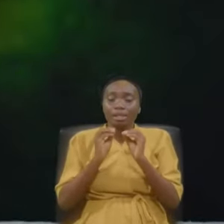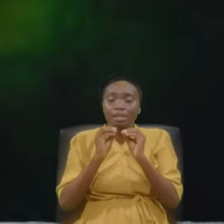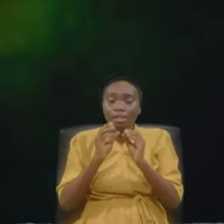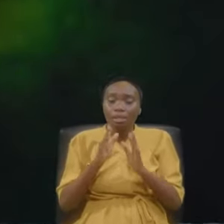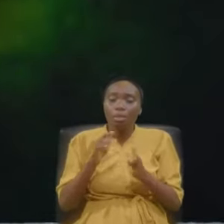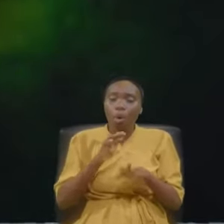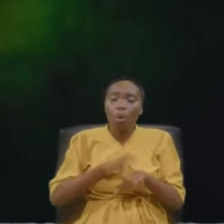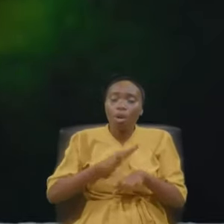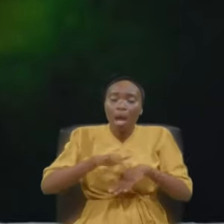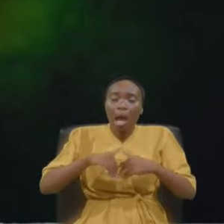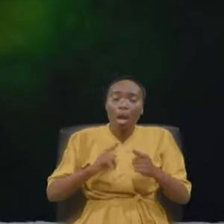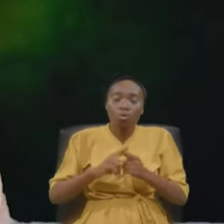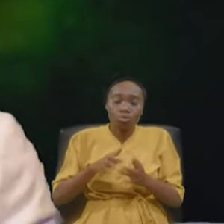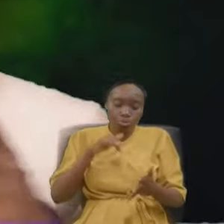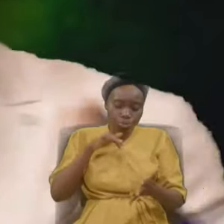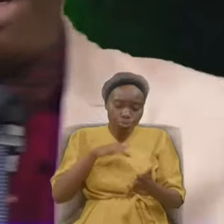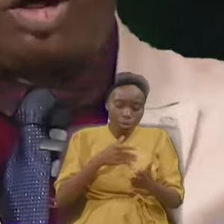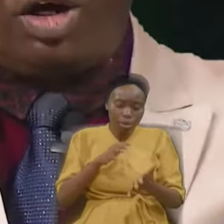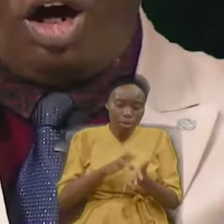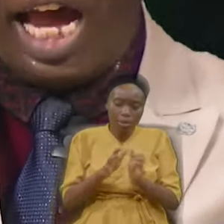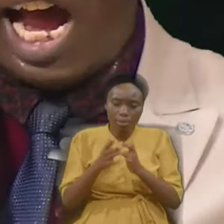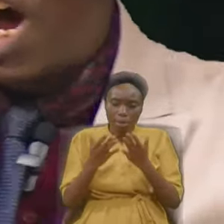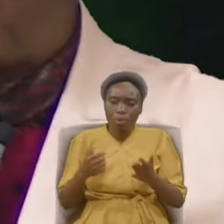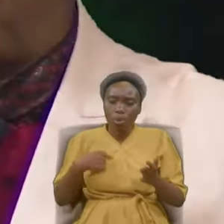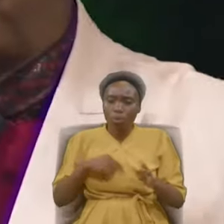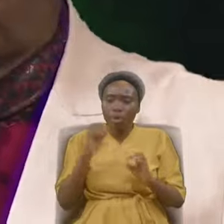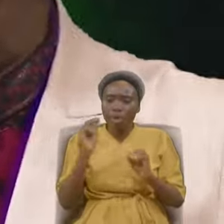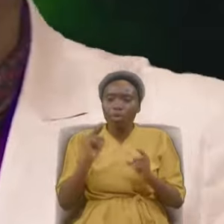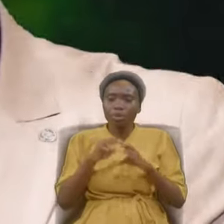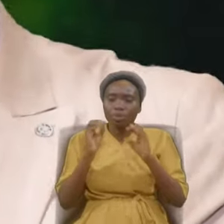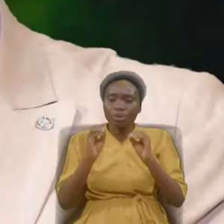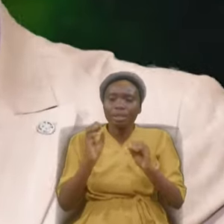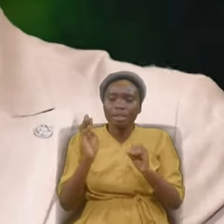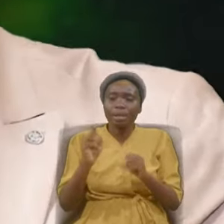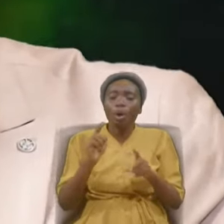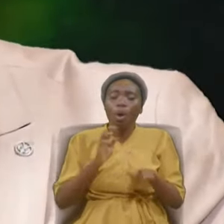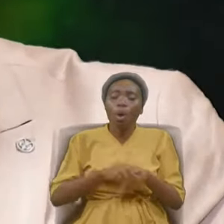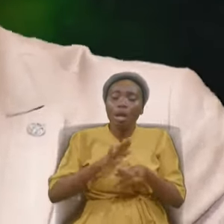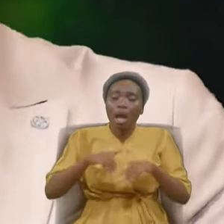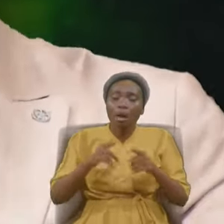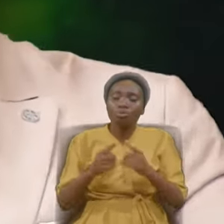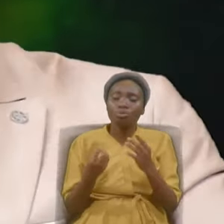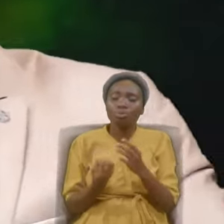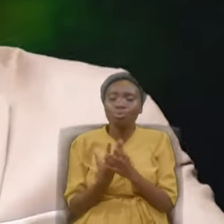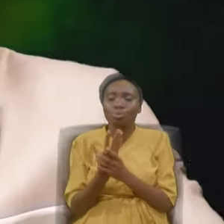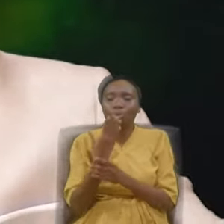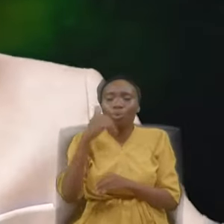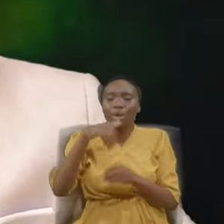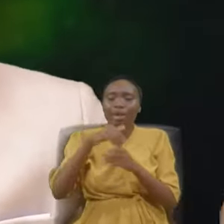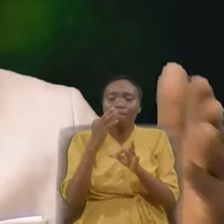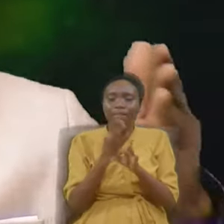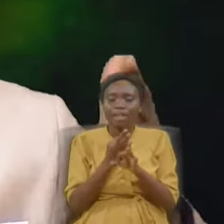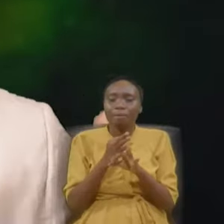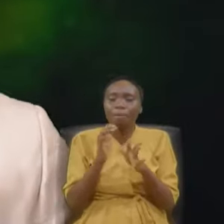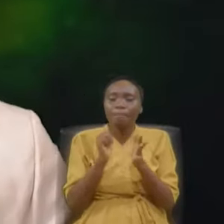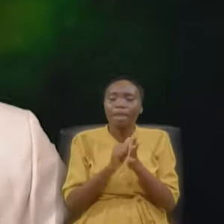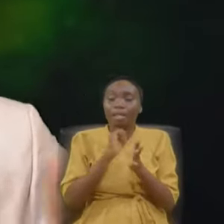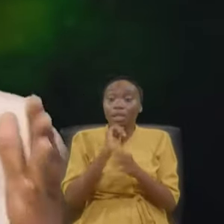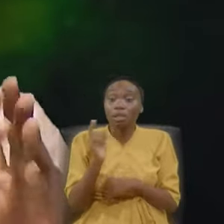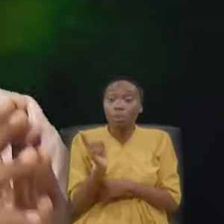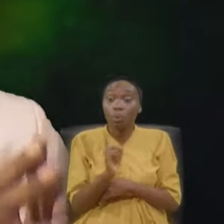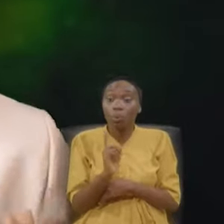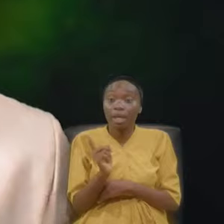the Bible. We need to instruct them on how to grow in faith. That is